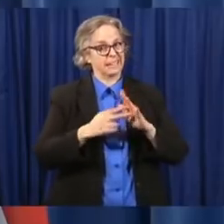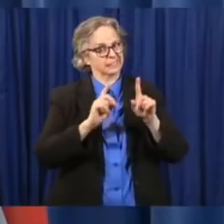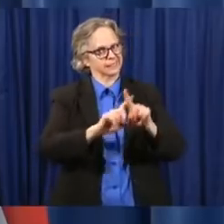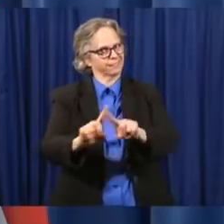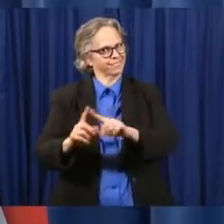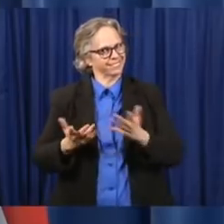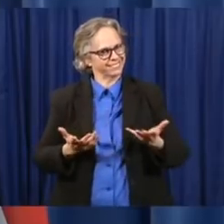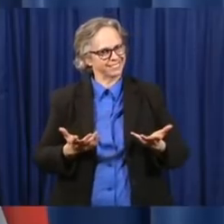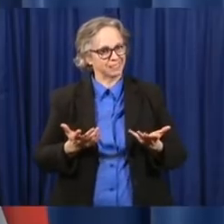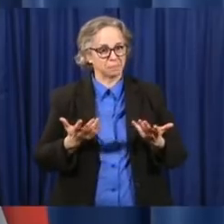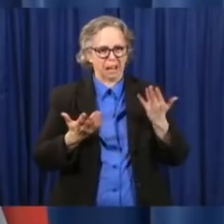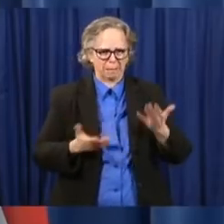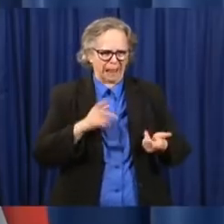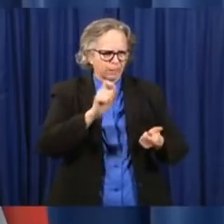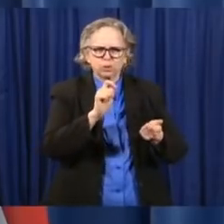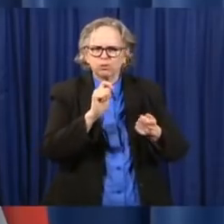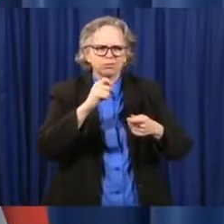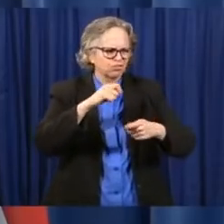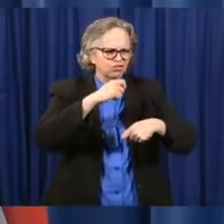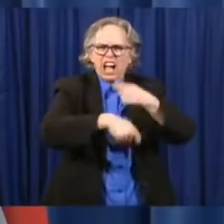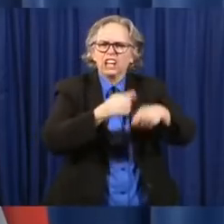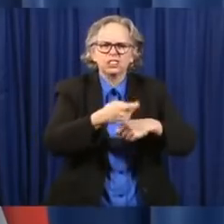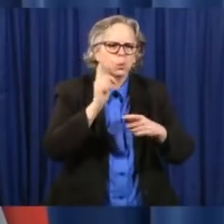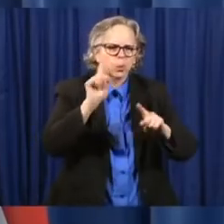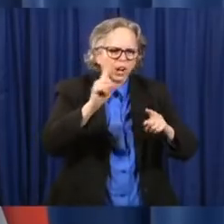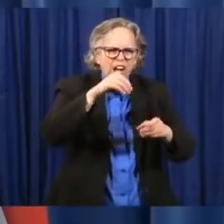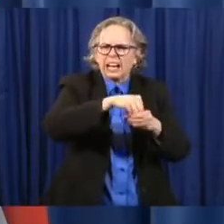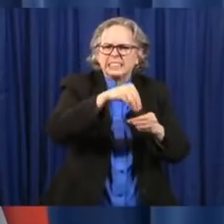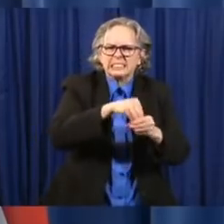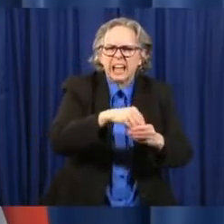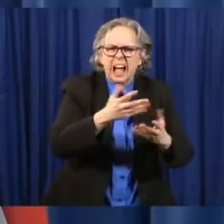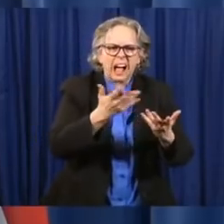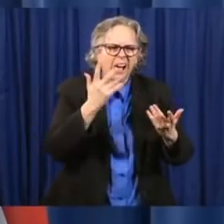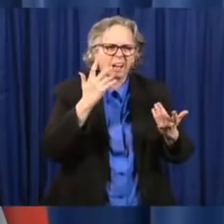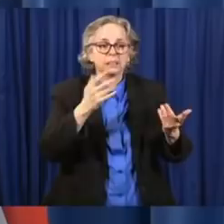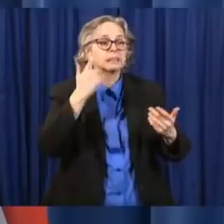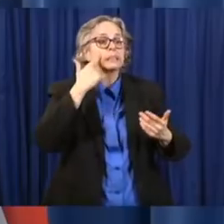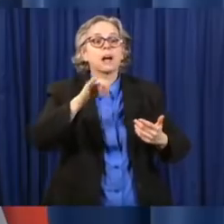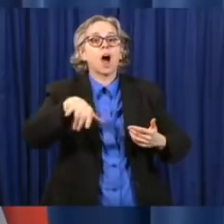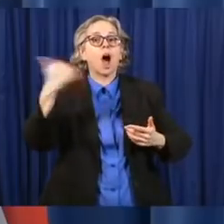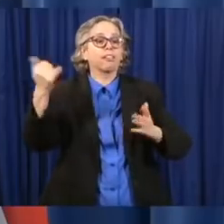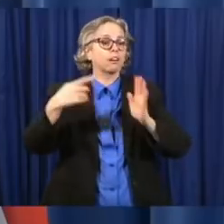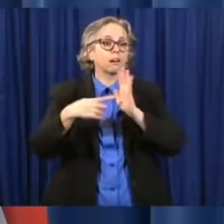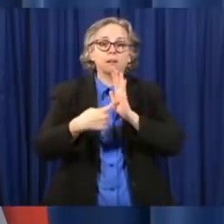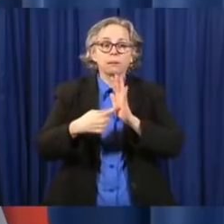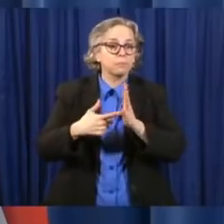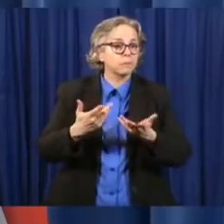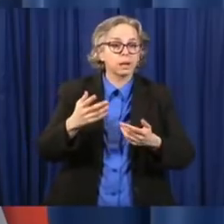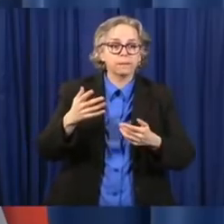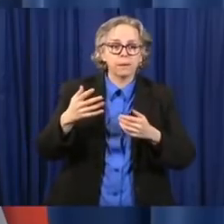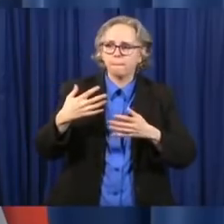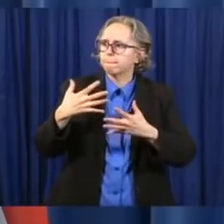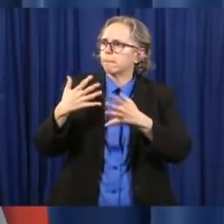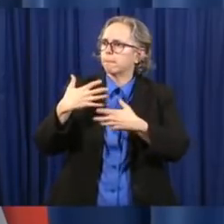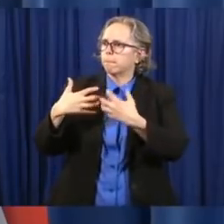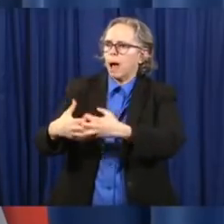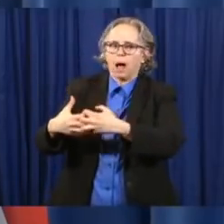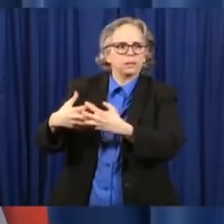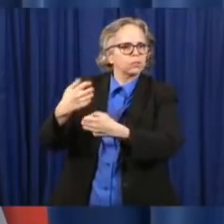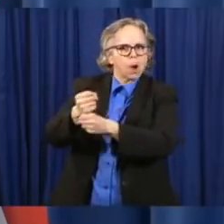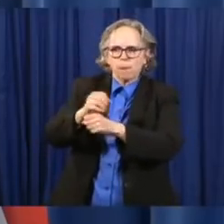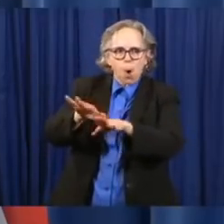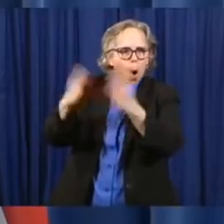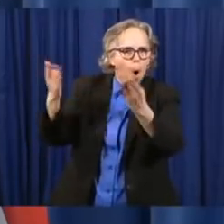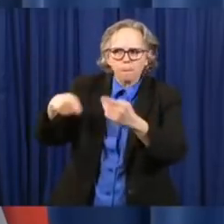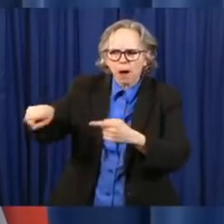might include, we have some examples of manufacturers who have been open as an essential business. We have other